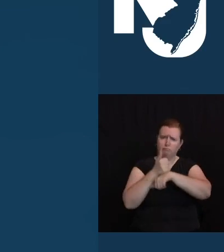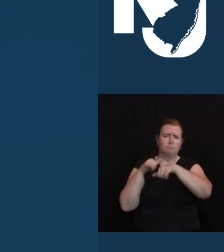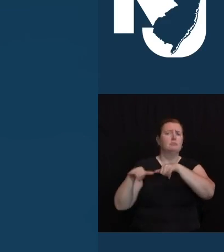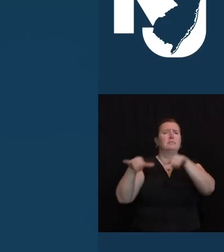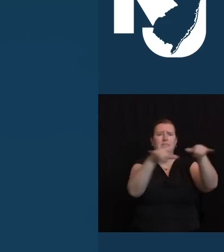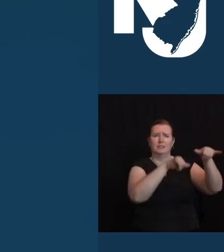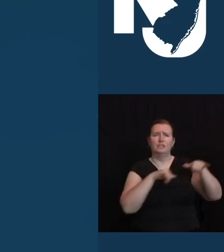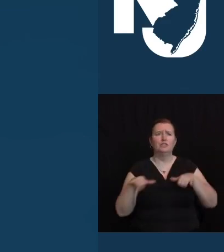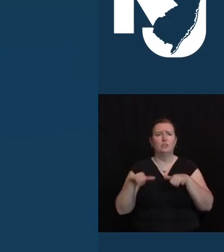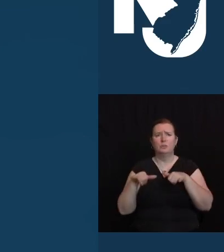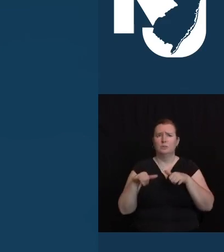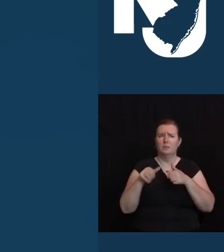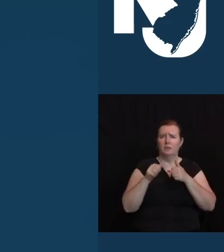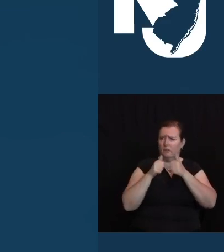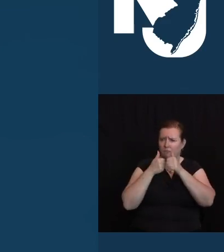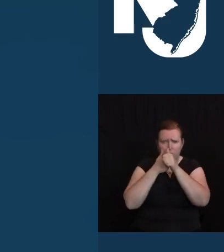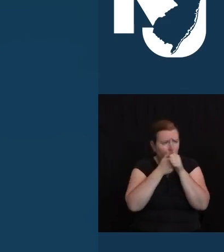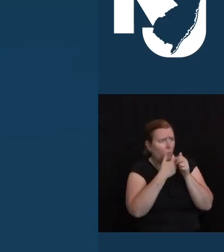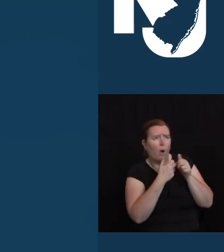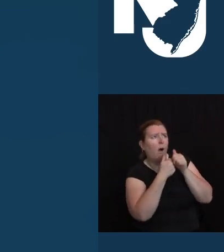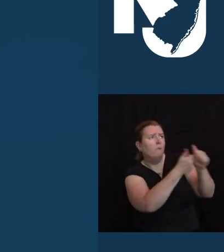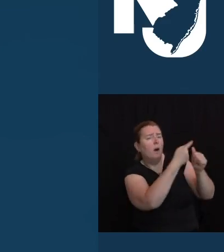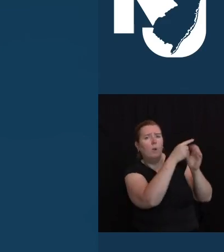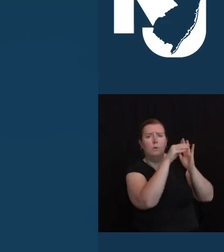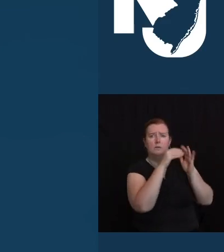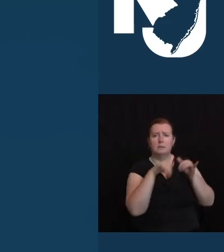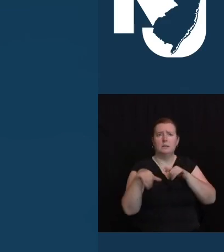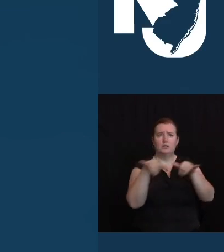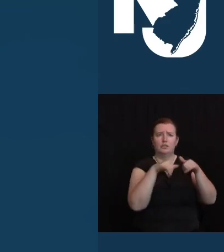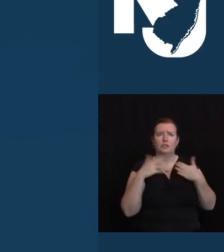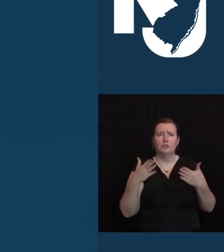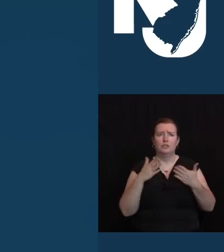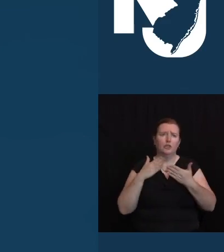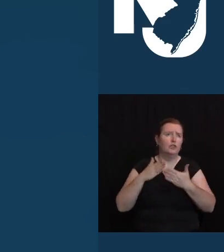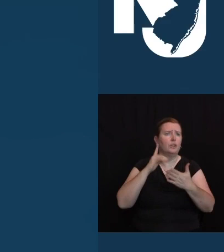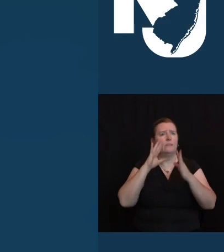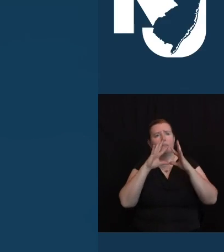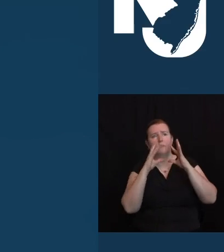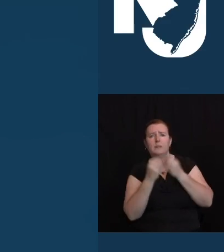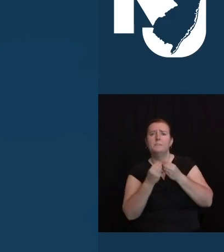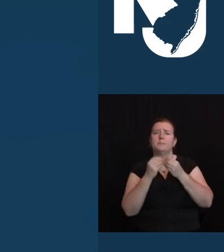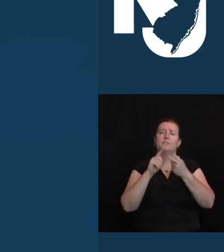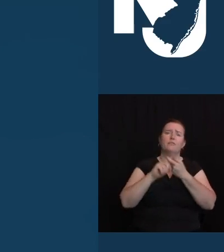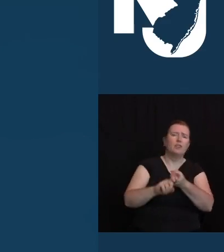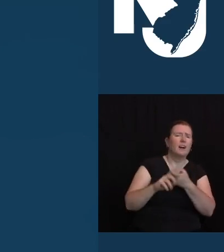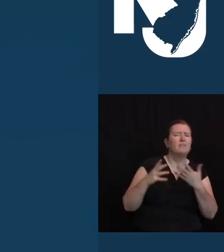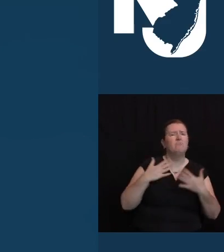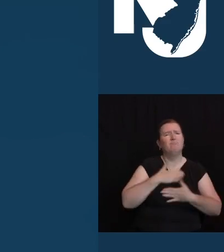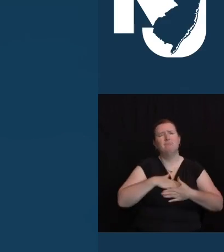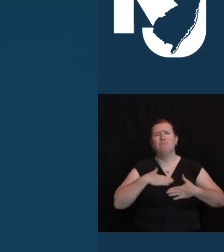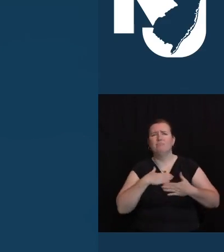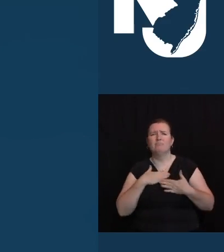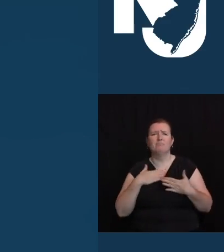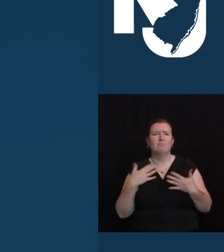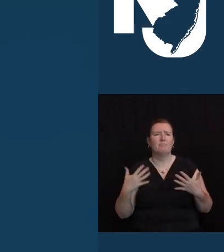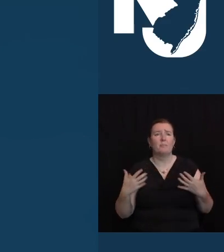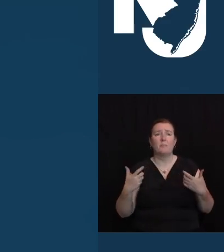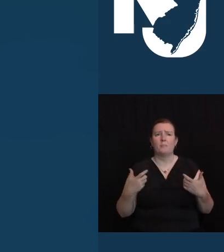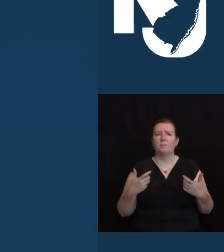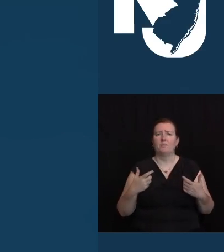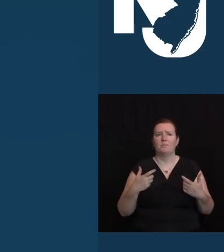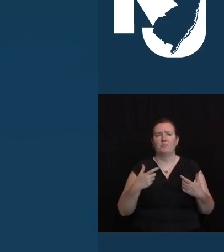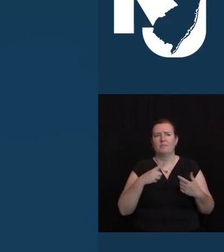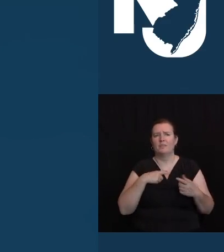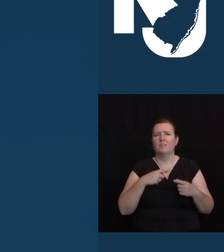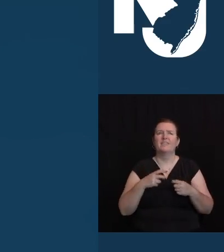Mamie's loves was to cook for her family and friends, and she equally enjoyed undertaking large jigsaw puzzles. She would have